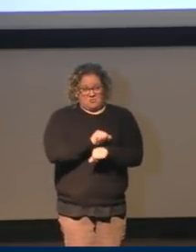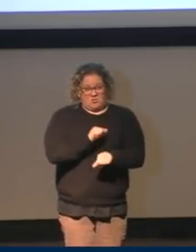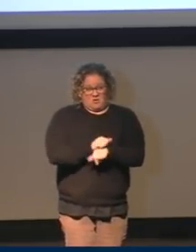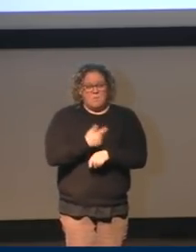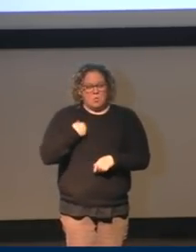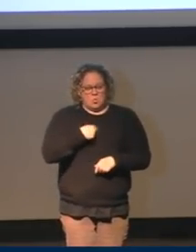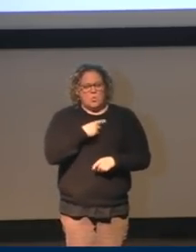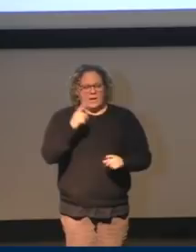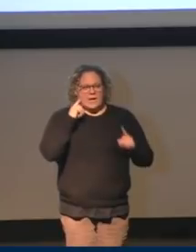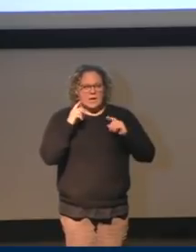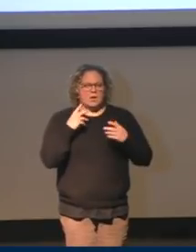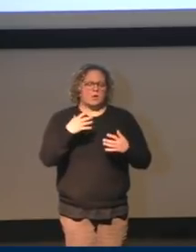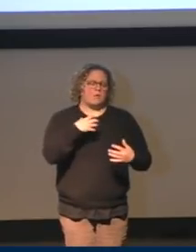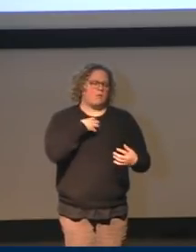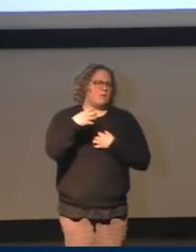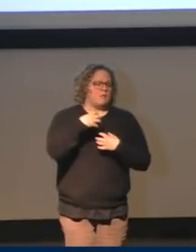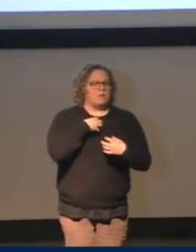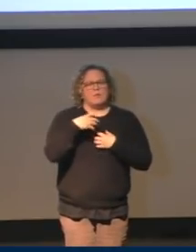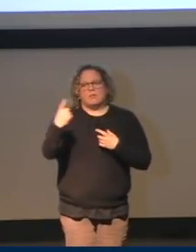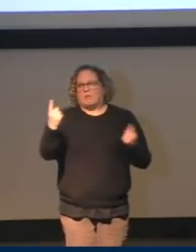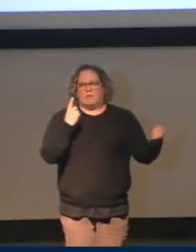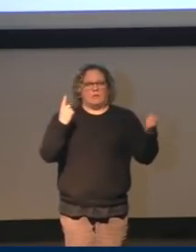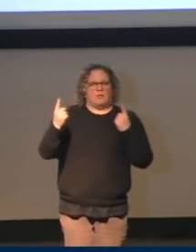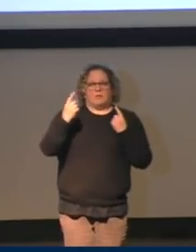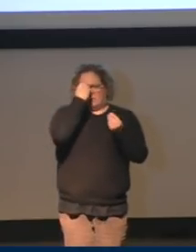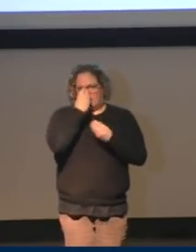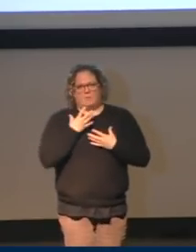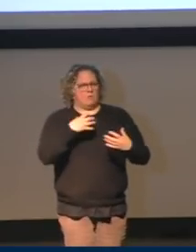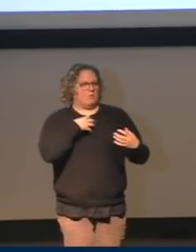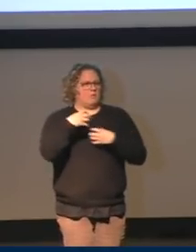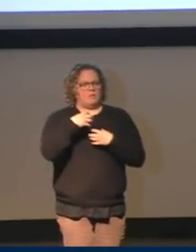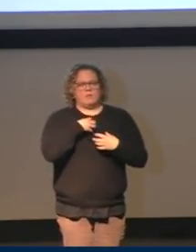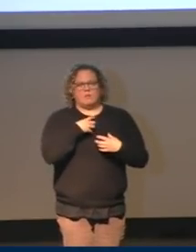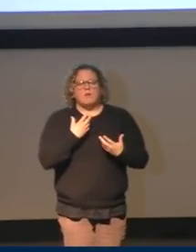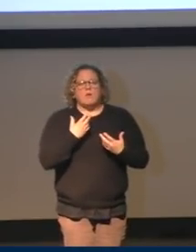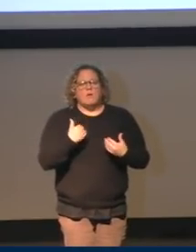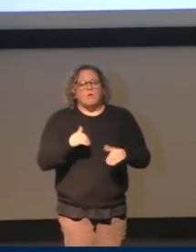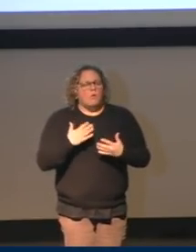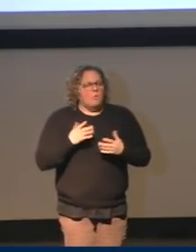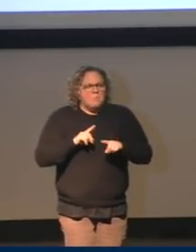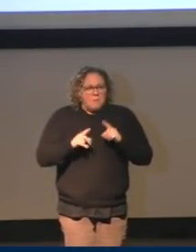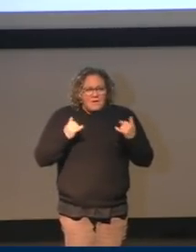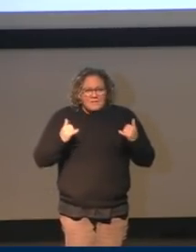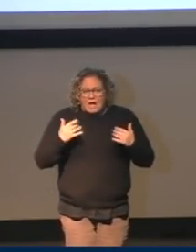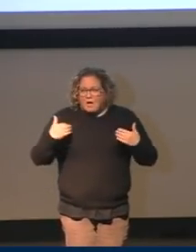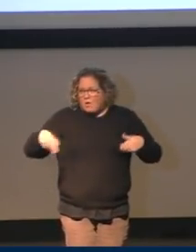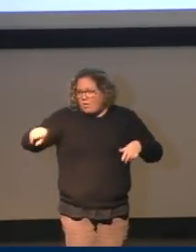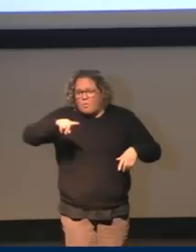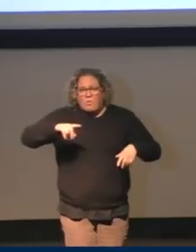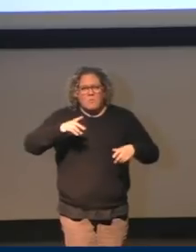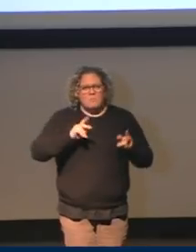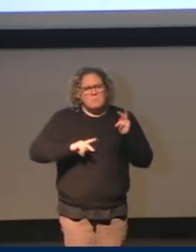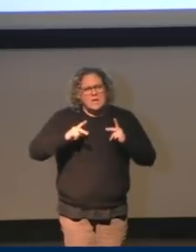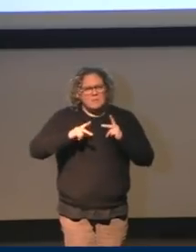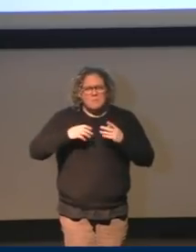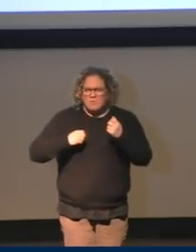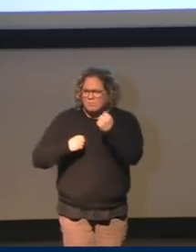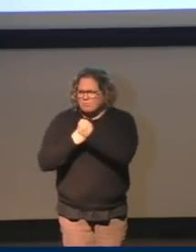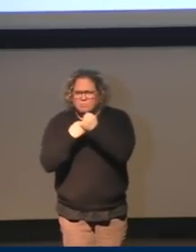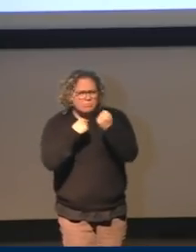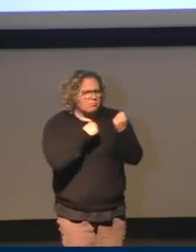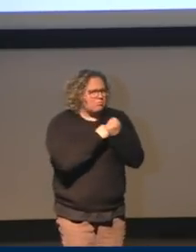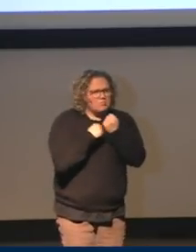we hear all the problems. They all come to us. So it's so nice to see how we treat each other and how this has changed, I think, in many ways, some